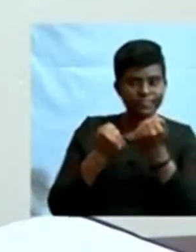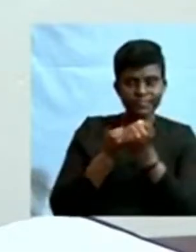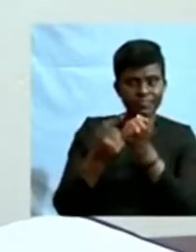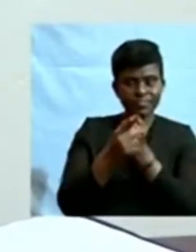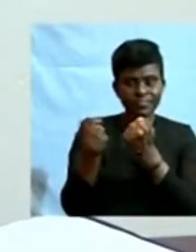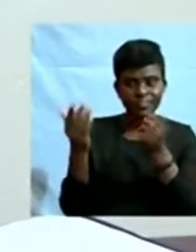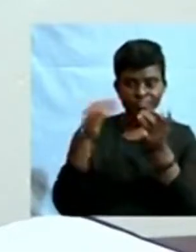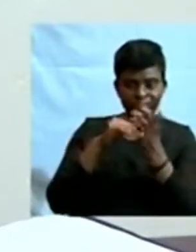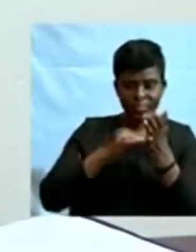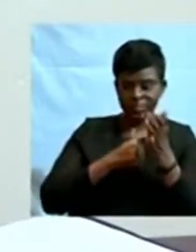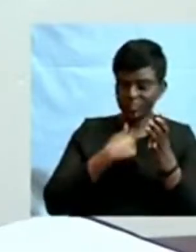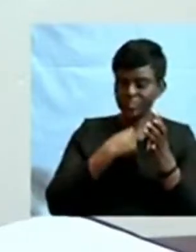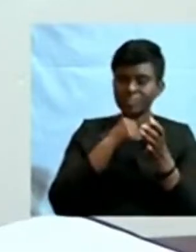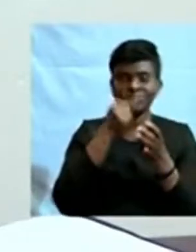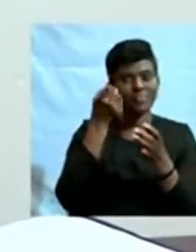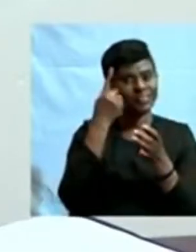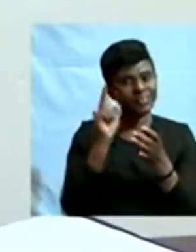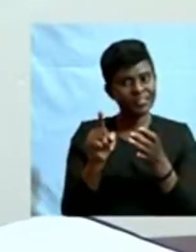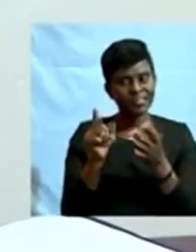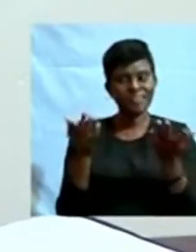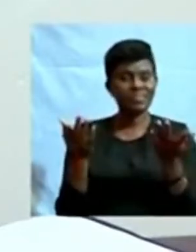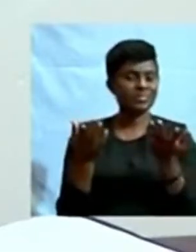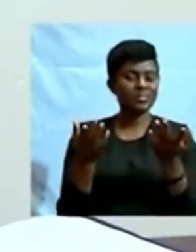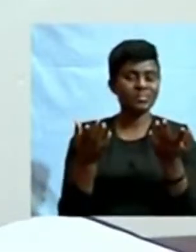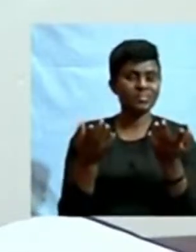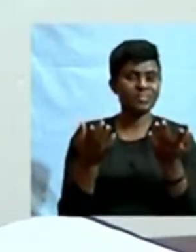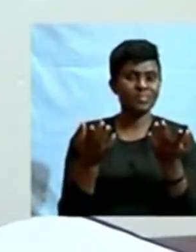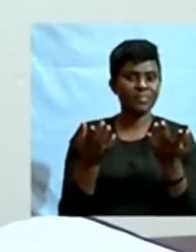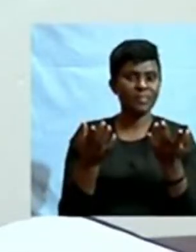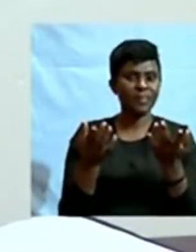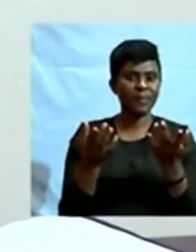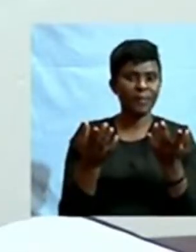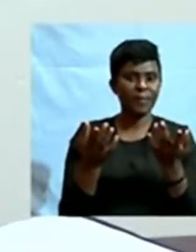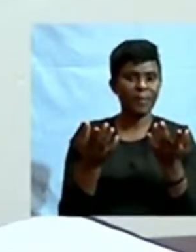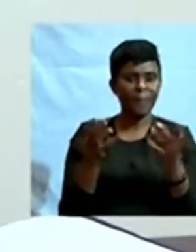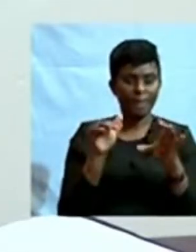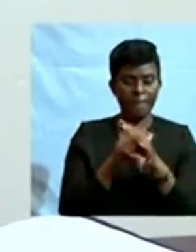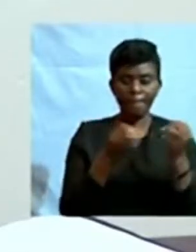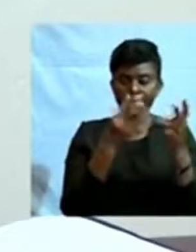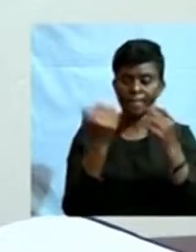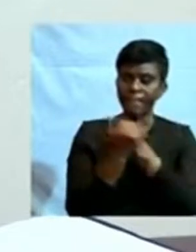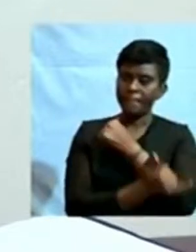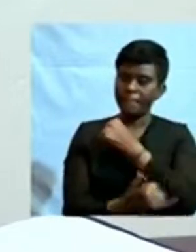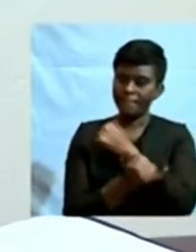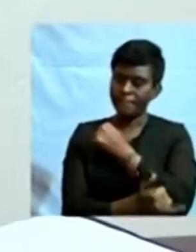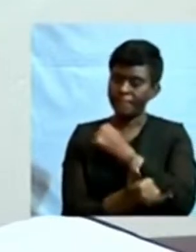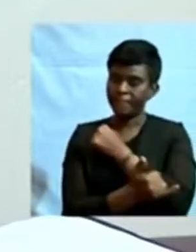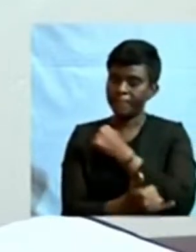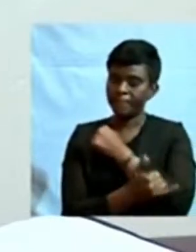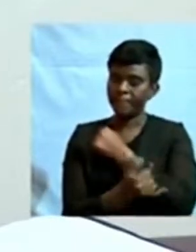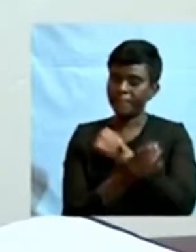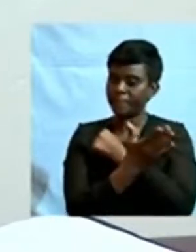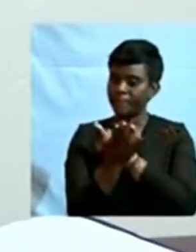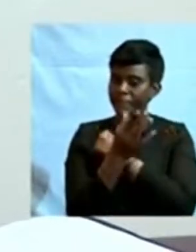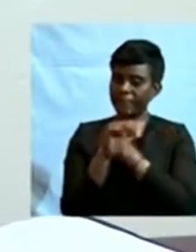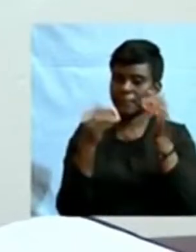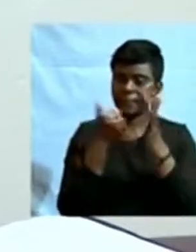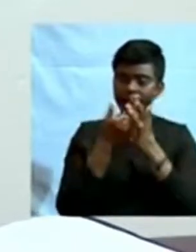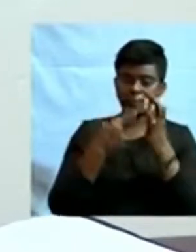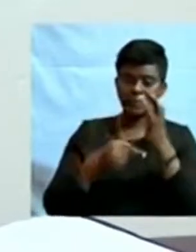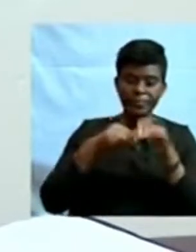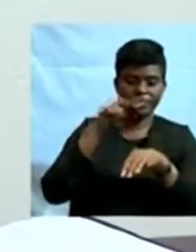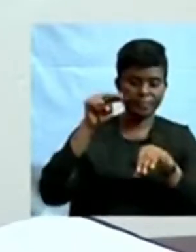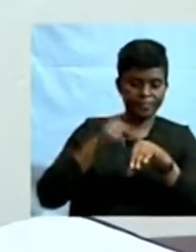them. Again, I don't understand that. Because in most countries, the